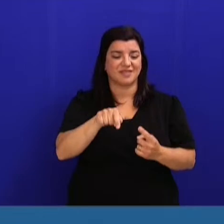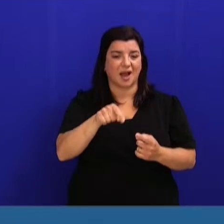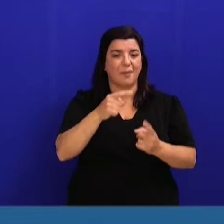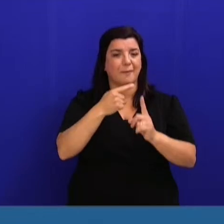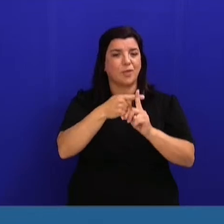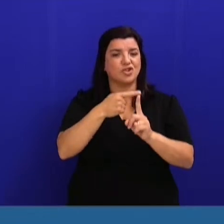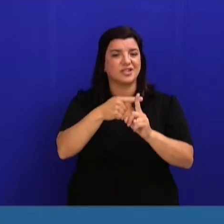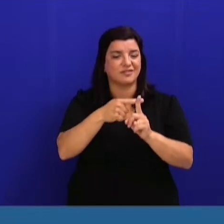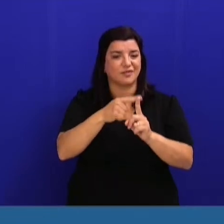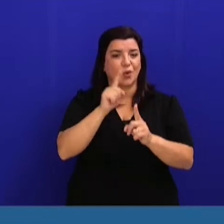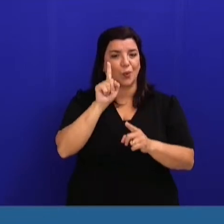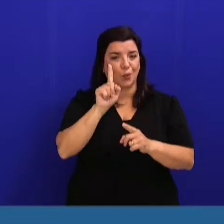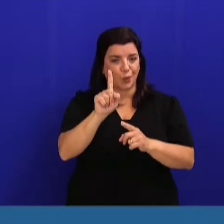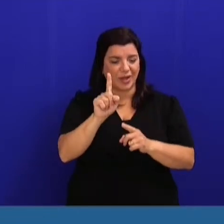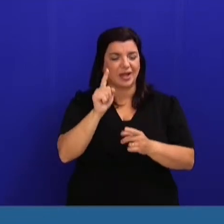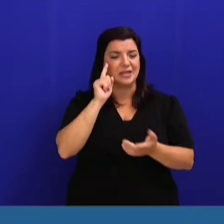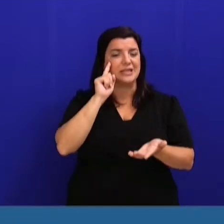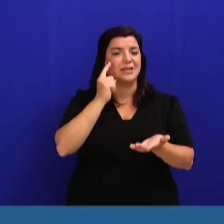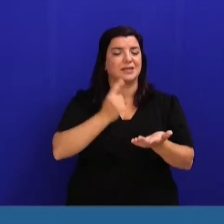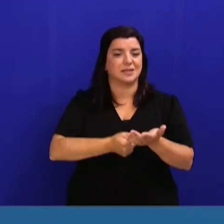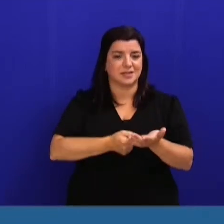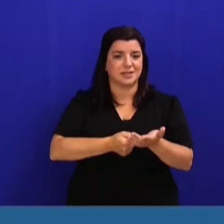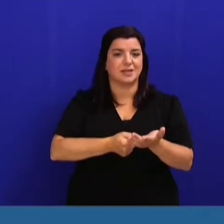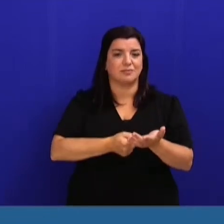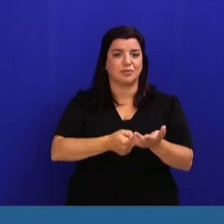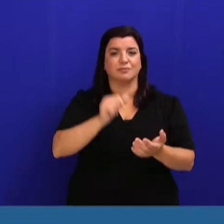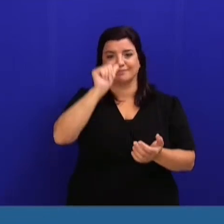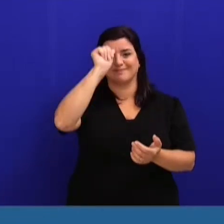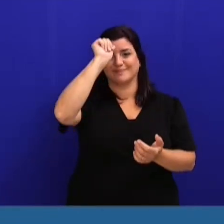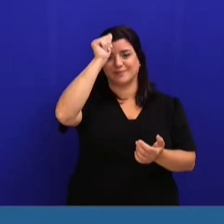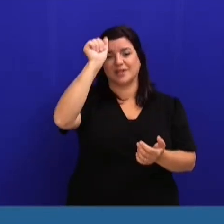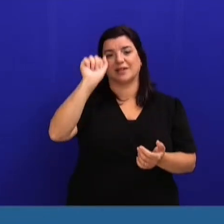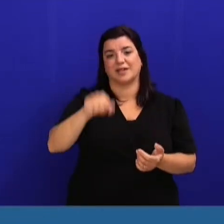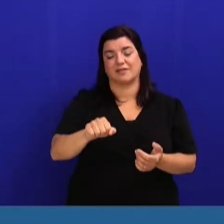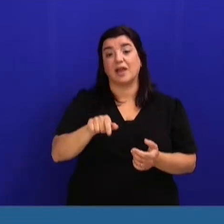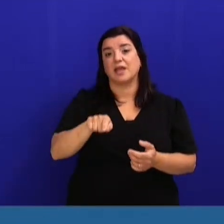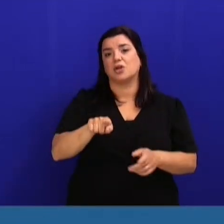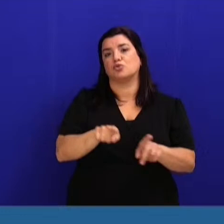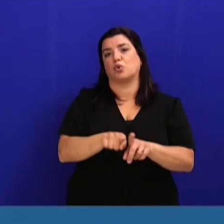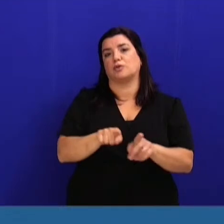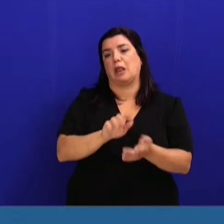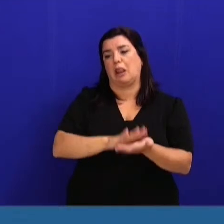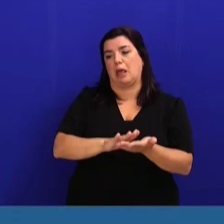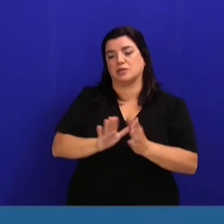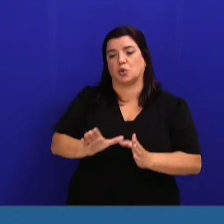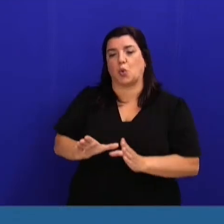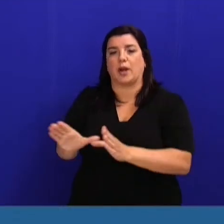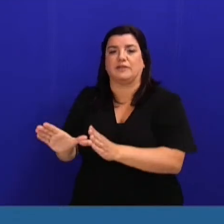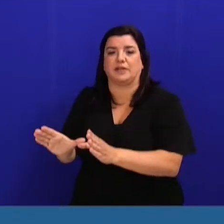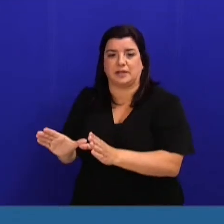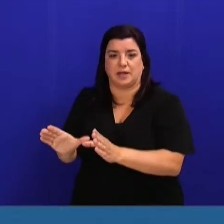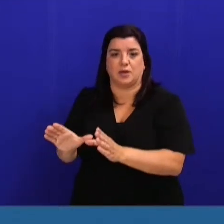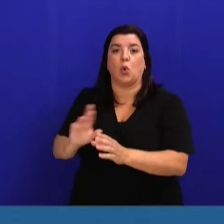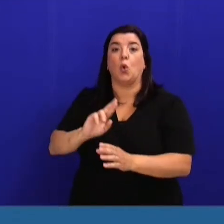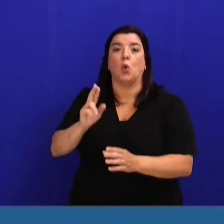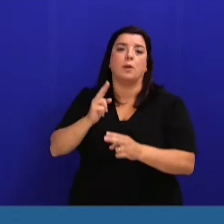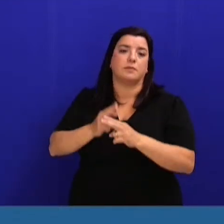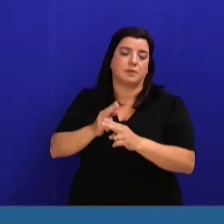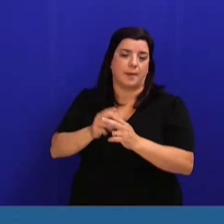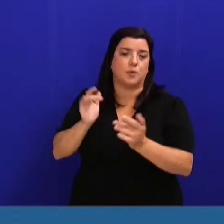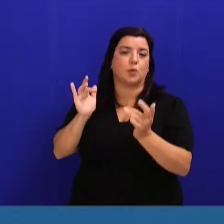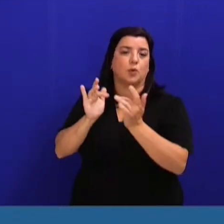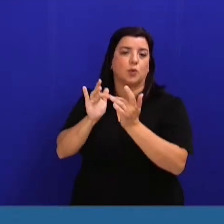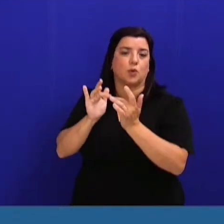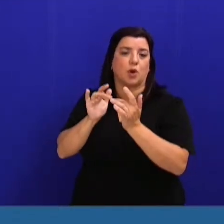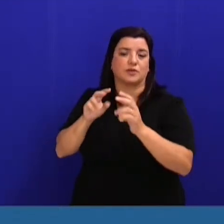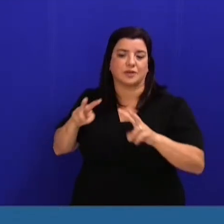pożittivi, nfakkarkom li dawn il-każijiet pożittivi dejjem ikunu daħlu f'kwarantina u aħna nkunu qegħdin nagħmlu contact tracing tagħhom u dan